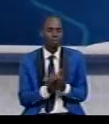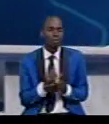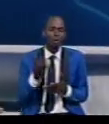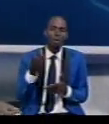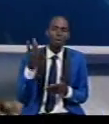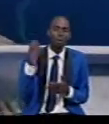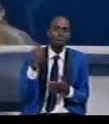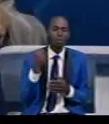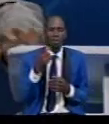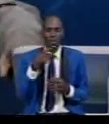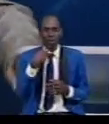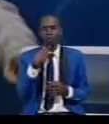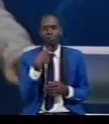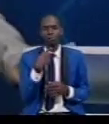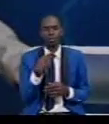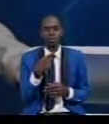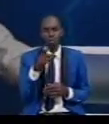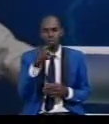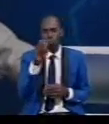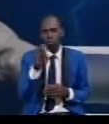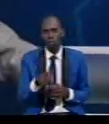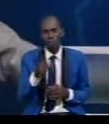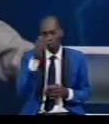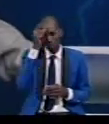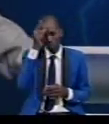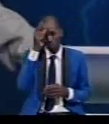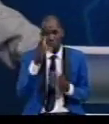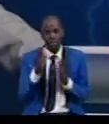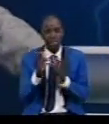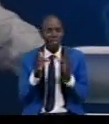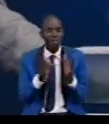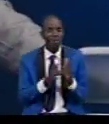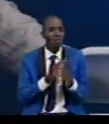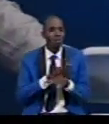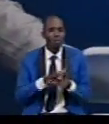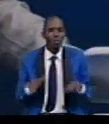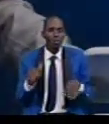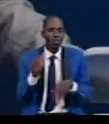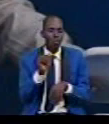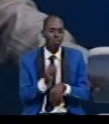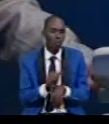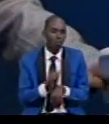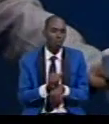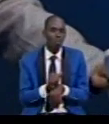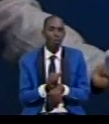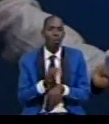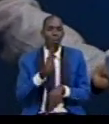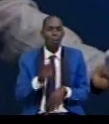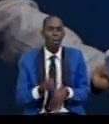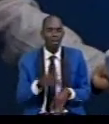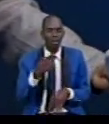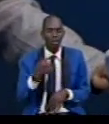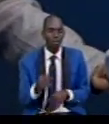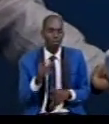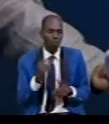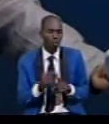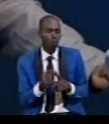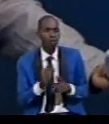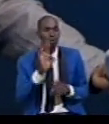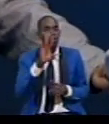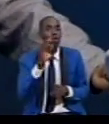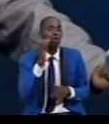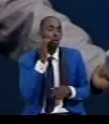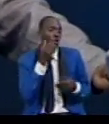you need to understand, Jesus does not walk by the word your neighbors speak,